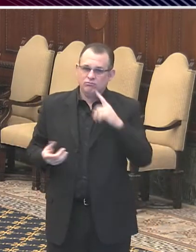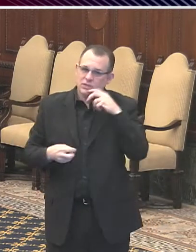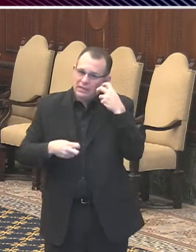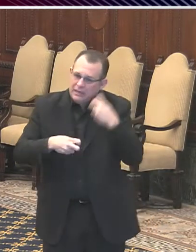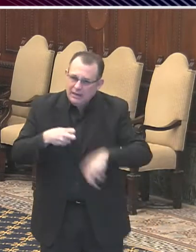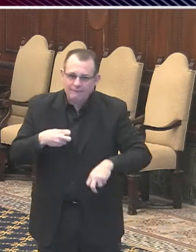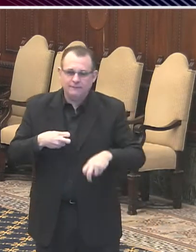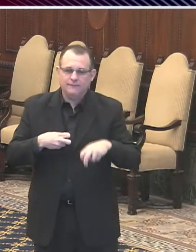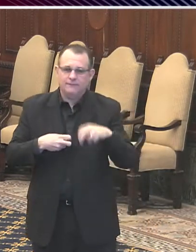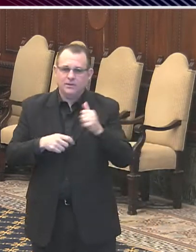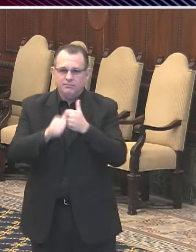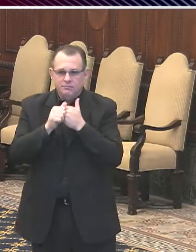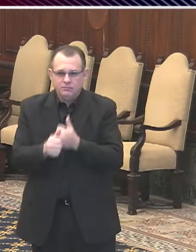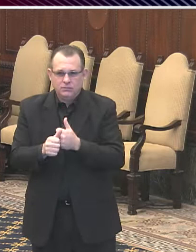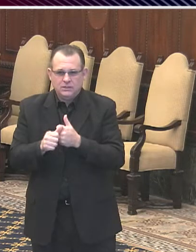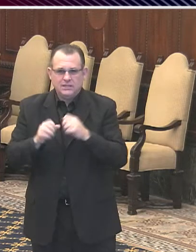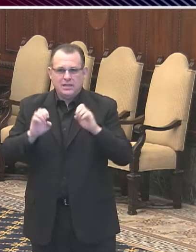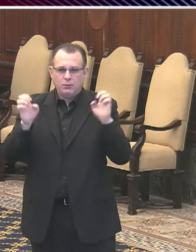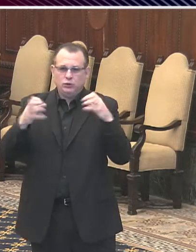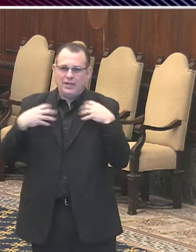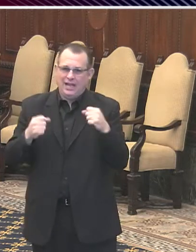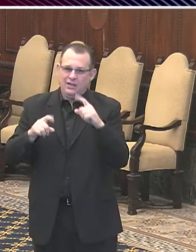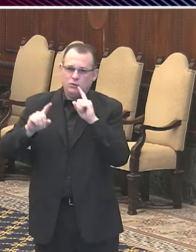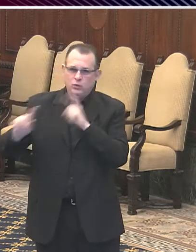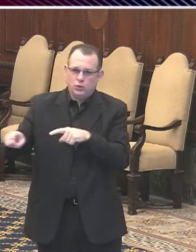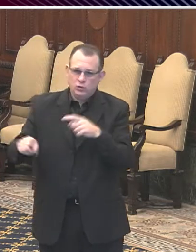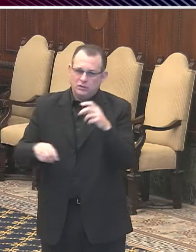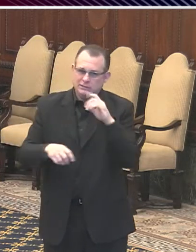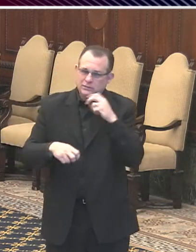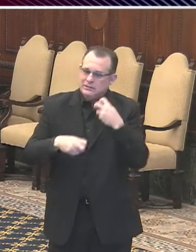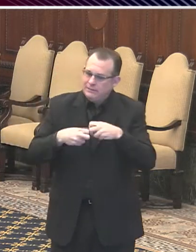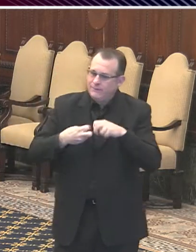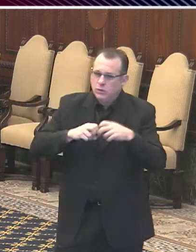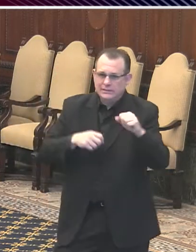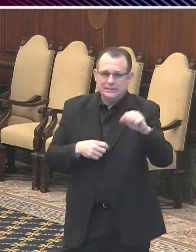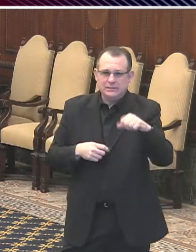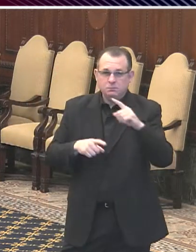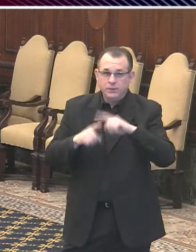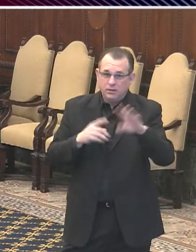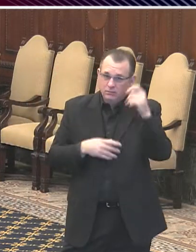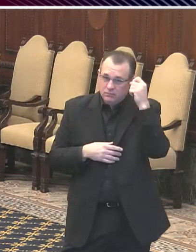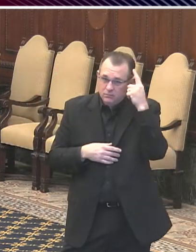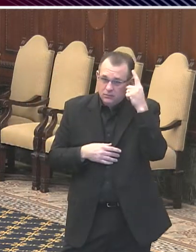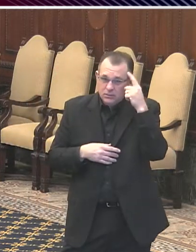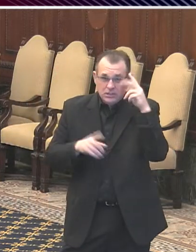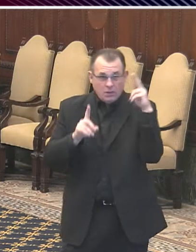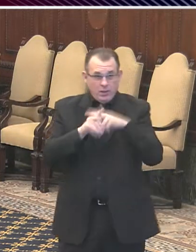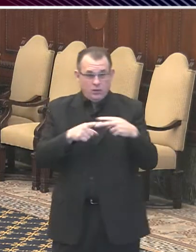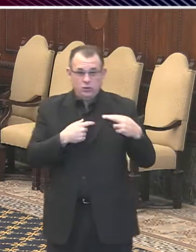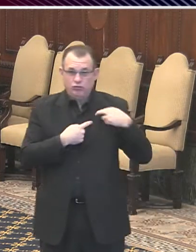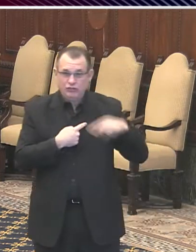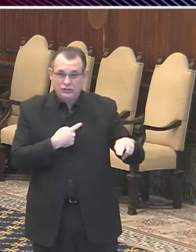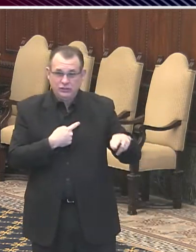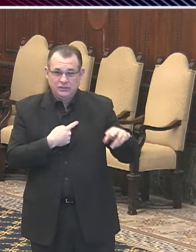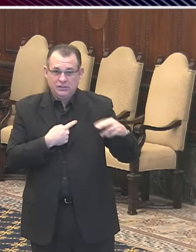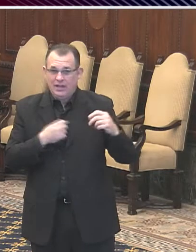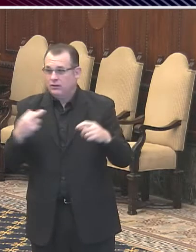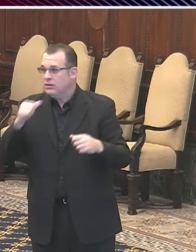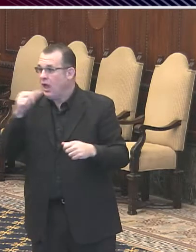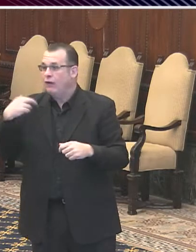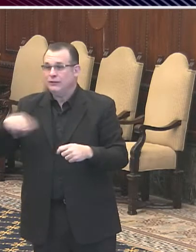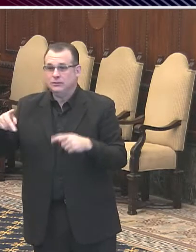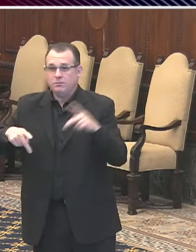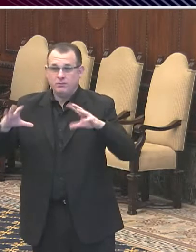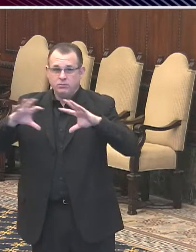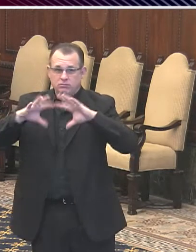comply with these emergency health orders, but they do apply to religious and non-religious places alike. I want